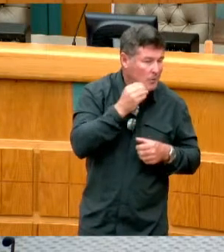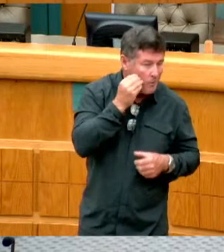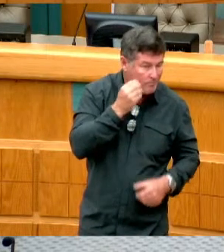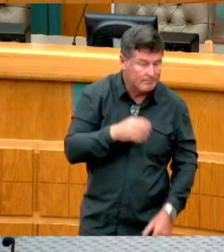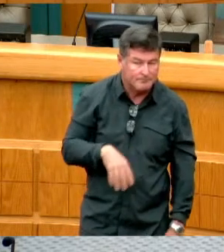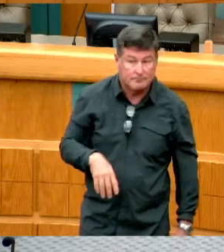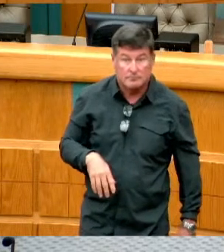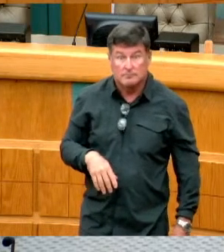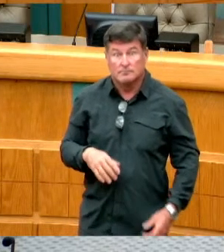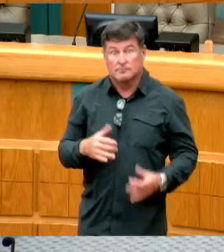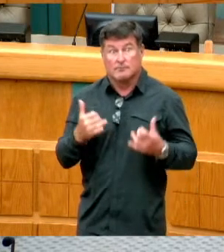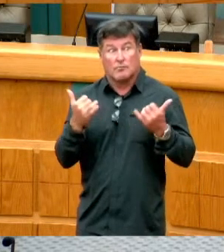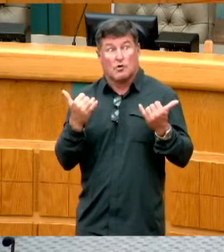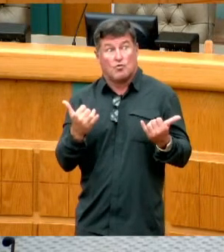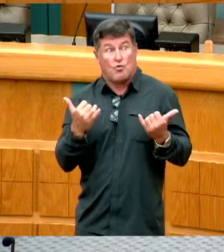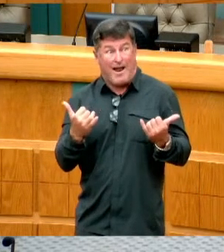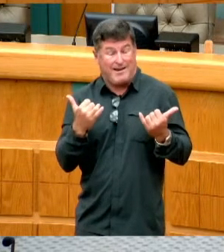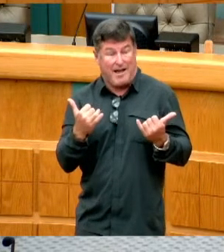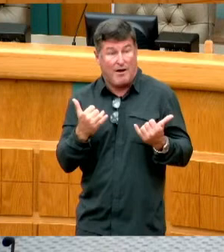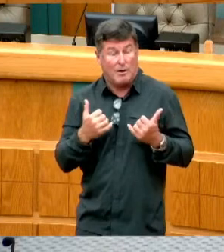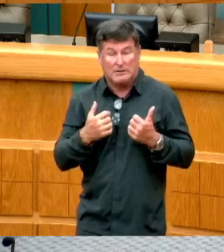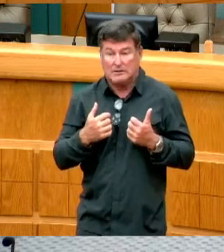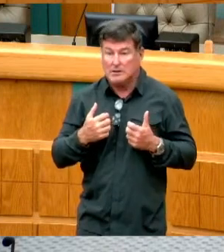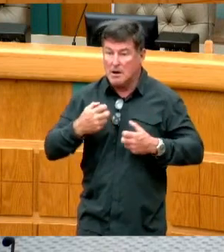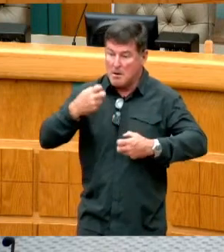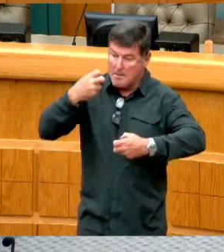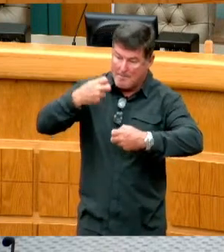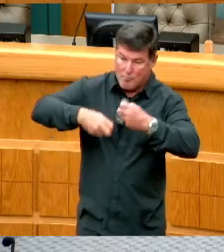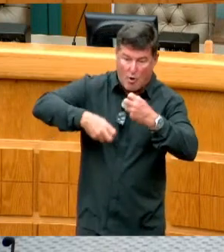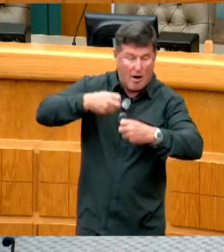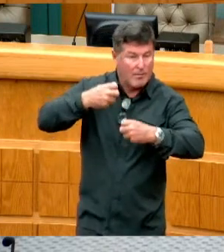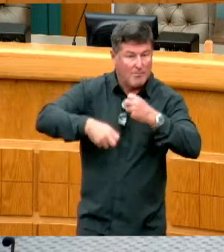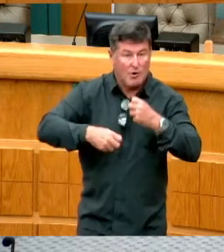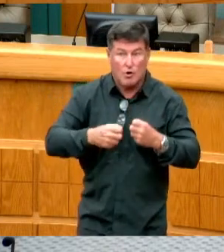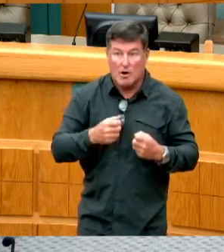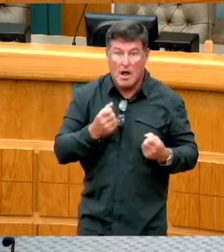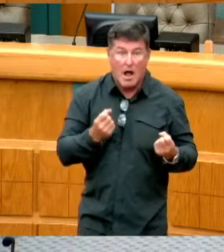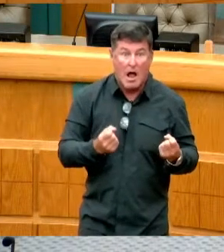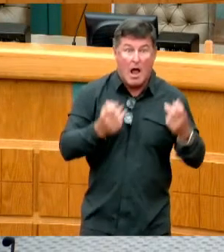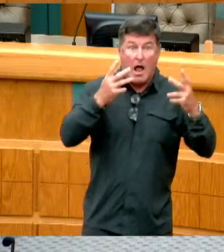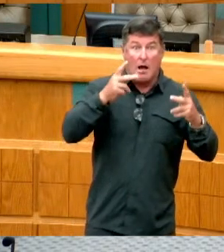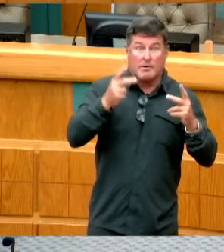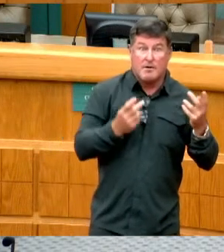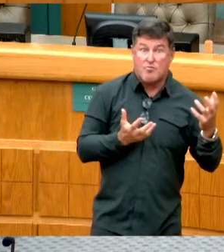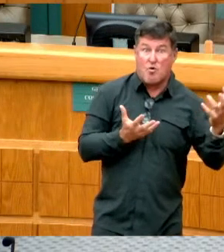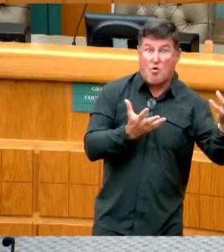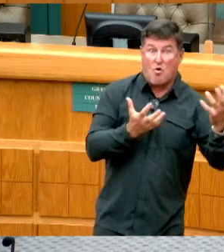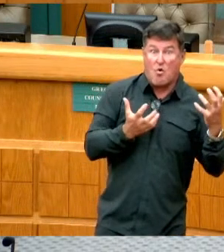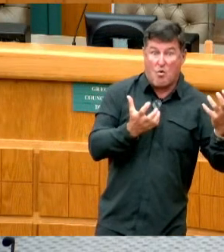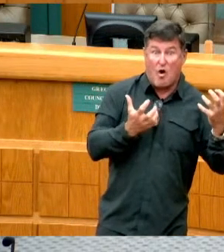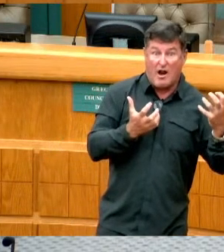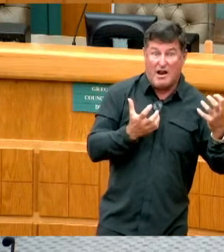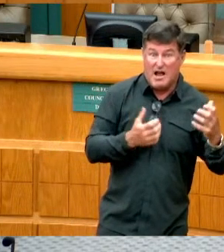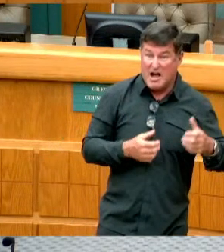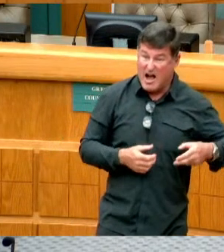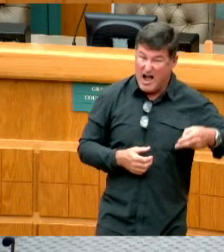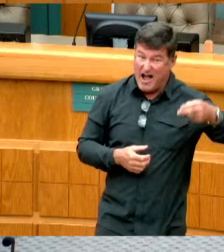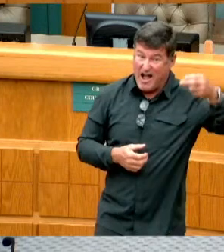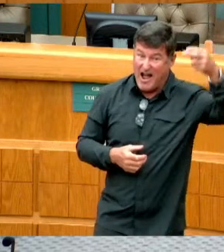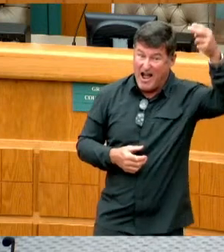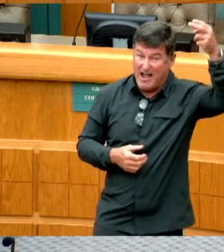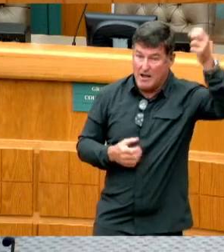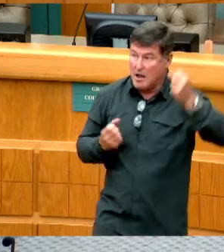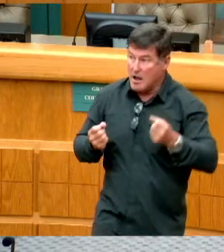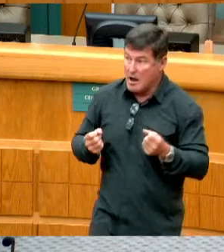The issue right now, as the judge mentioned, is that the demand for the vaccines outnumber the supplies we are receiving. We've all heard